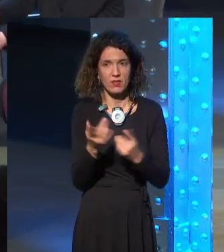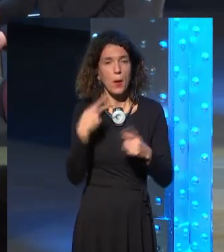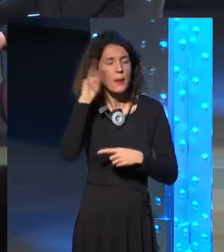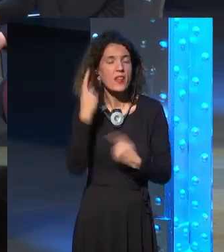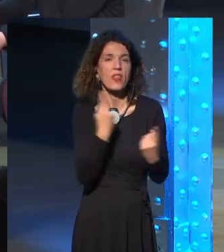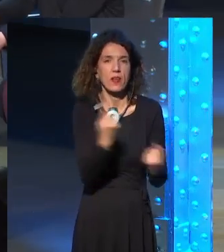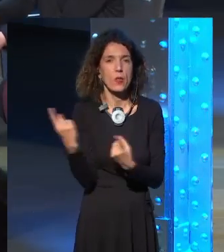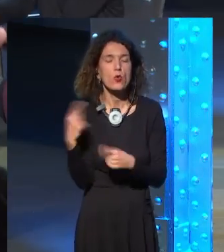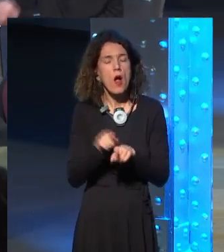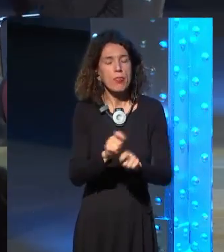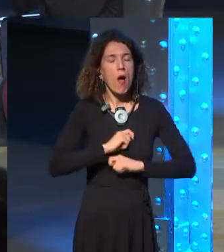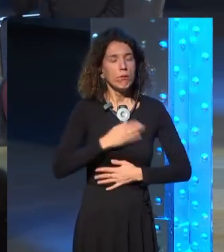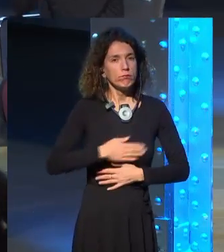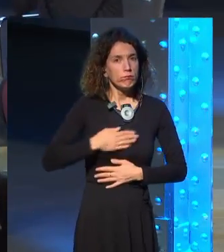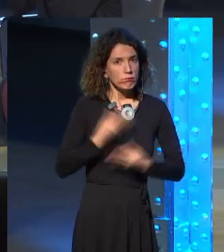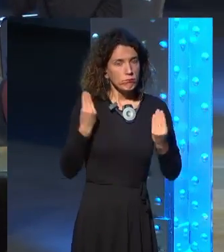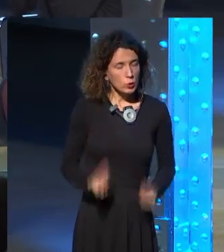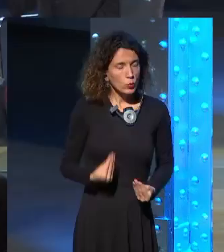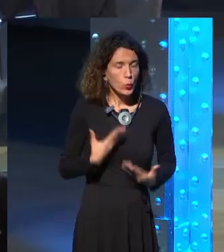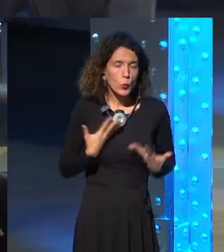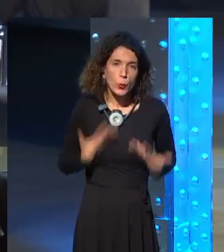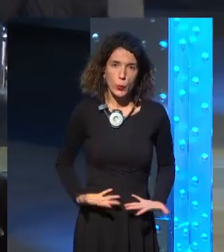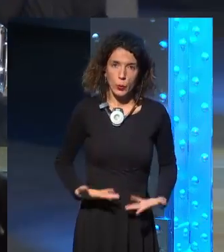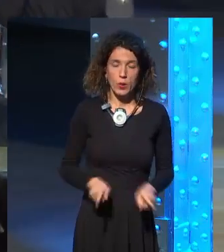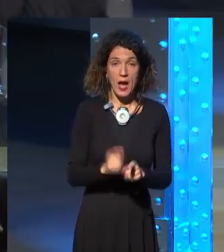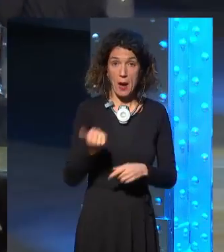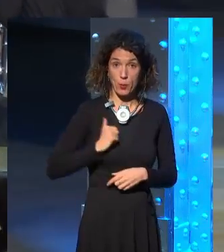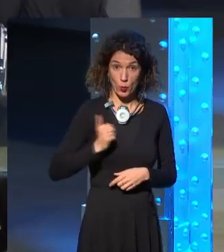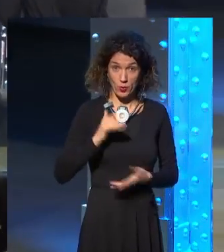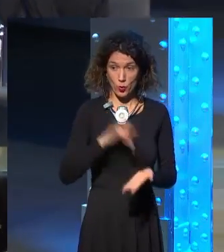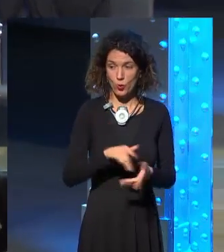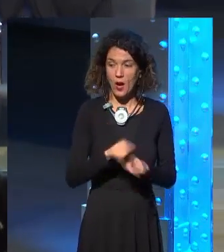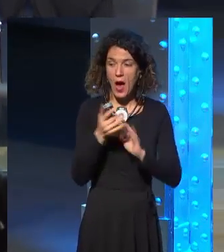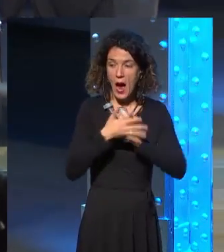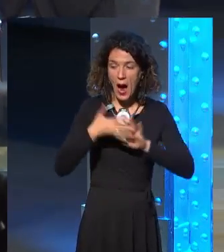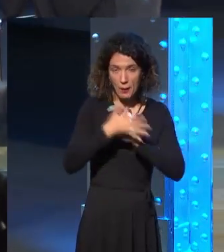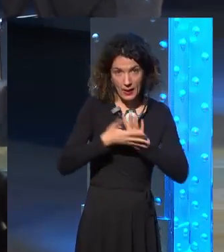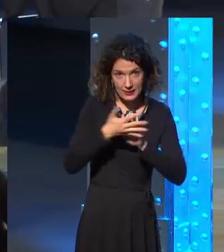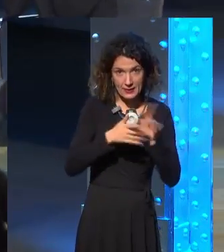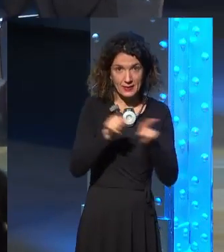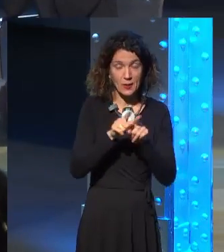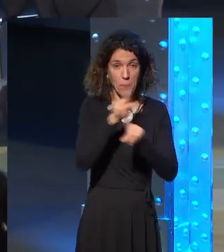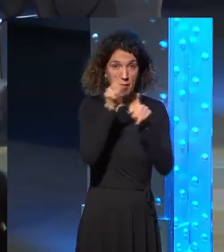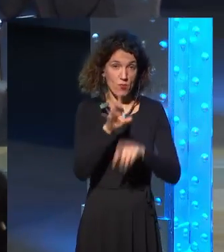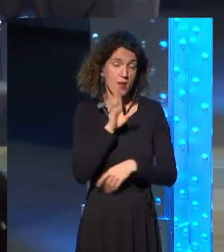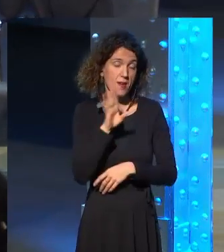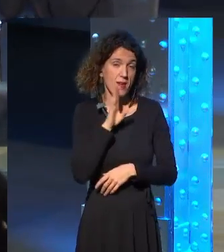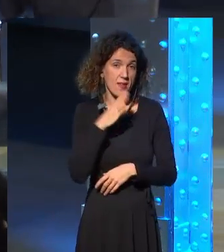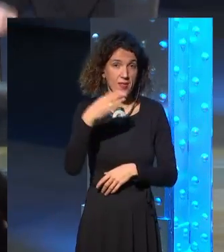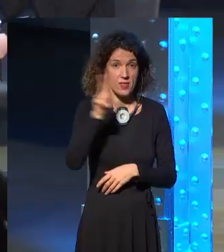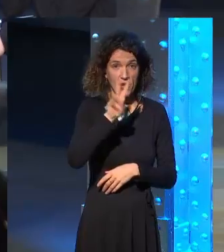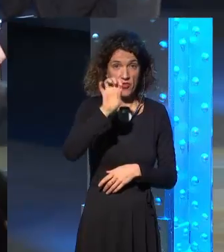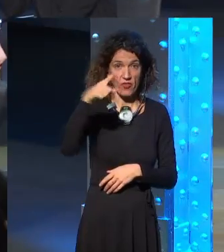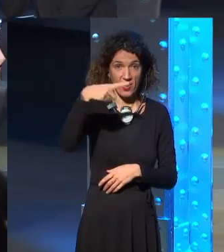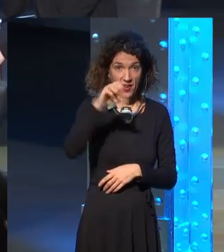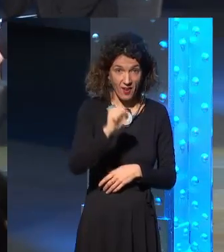rewarding thing to have. En un momento le voy a dar la palabra. I will give the floor to Andrea in a minute, but